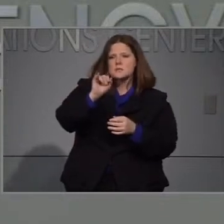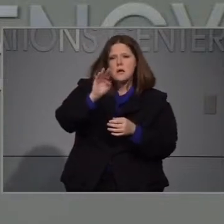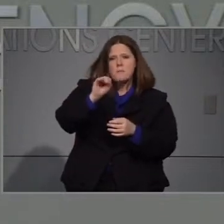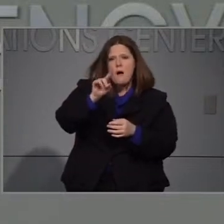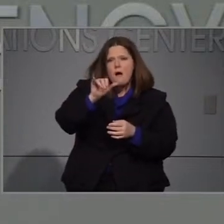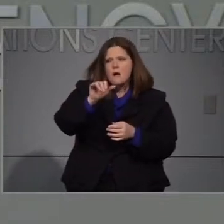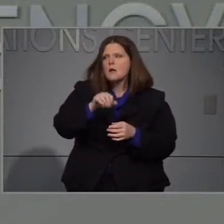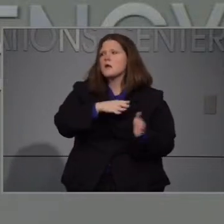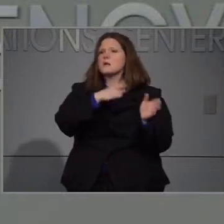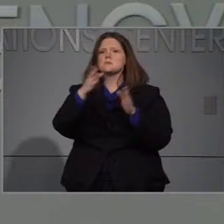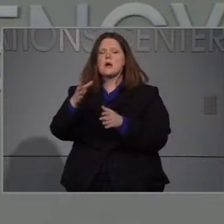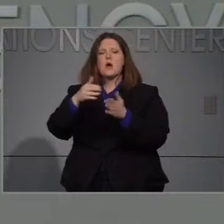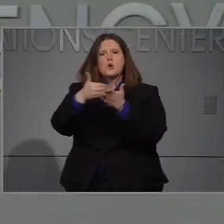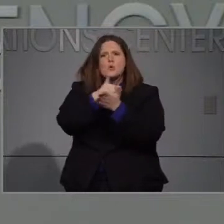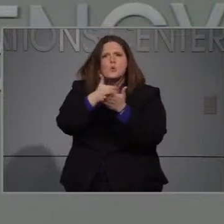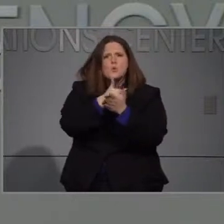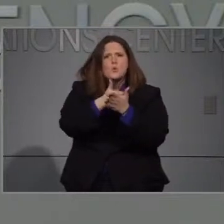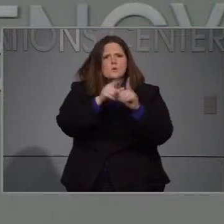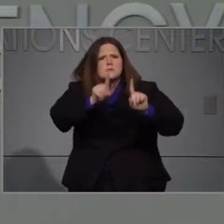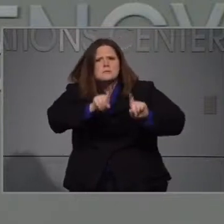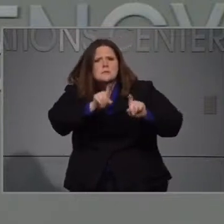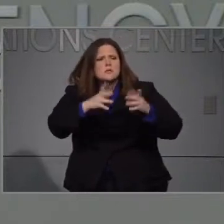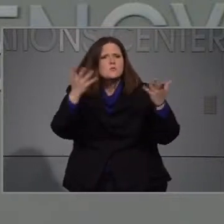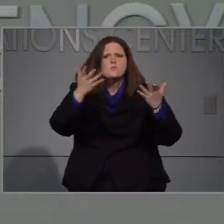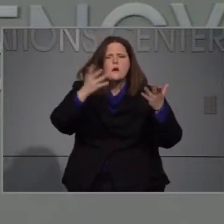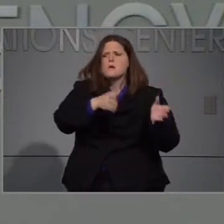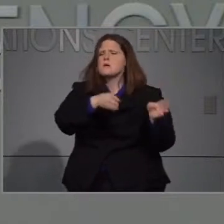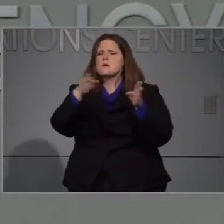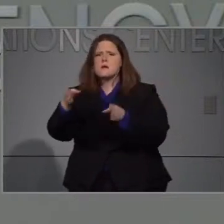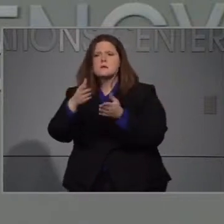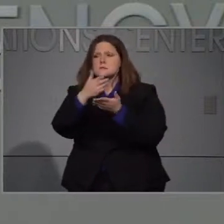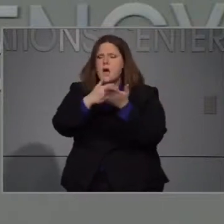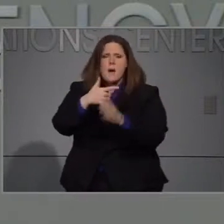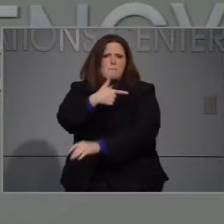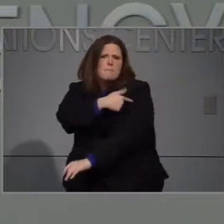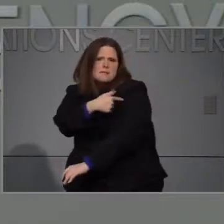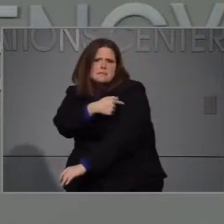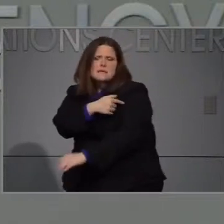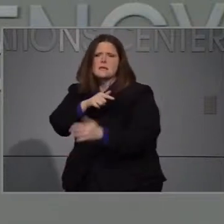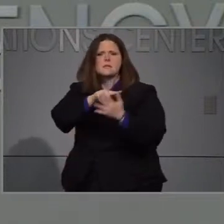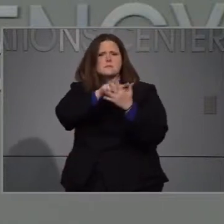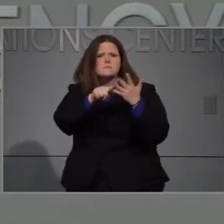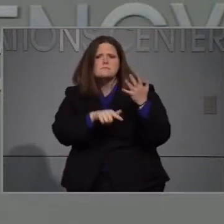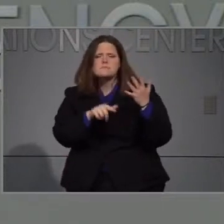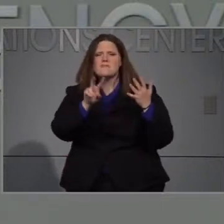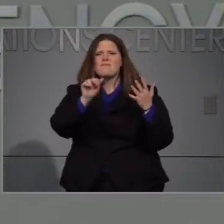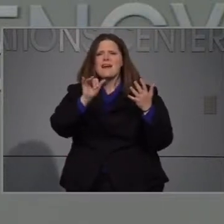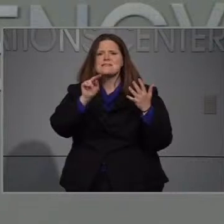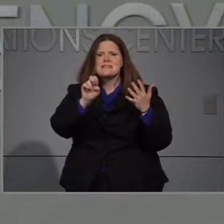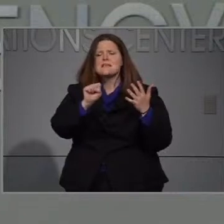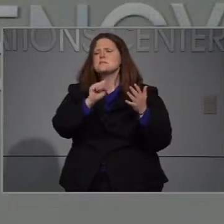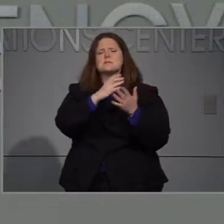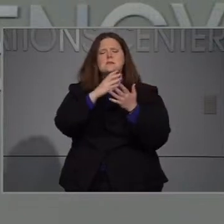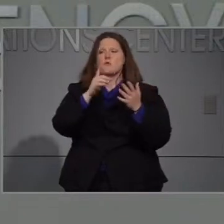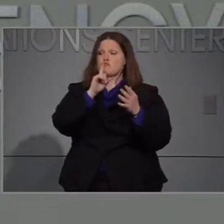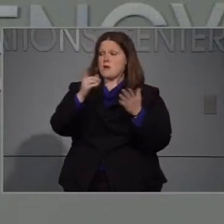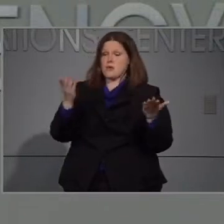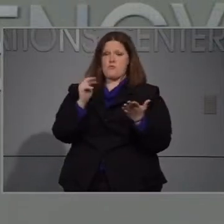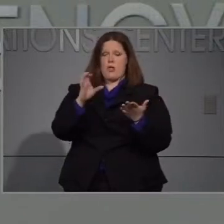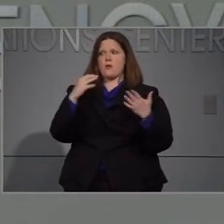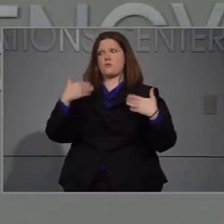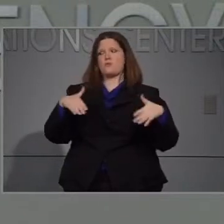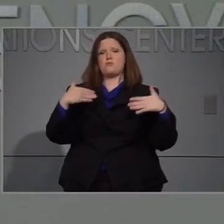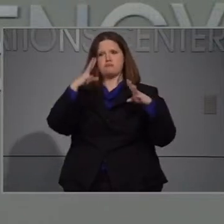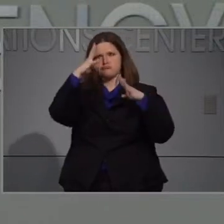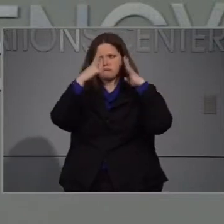kinds of new medicines can we think about? Others are vaccine related. So it's great. I think North Carolina, there's a lot of innovation, a lot of study